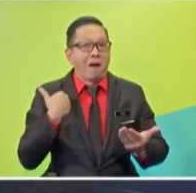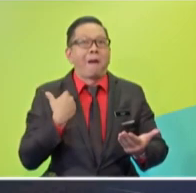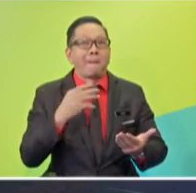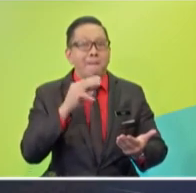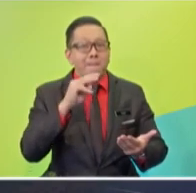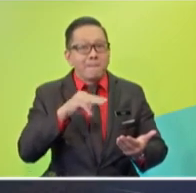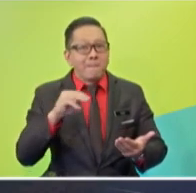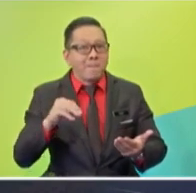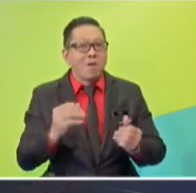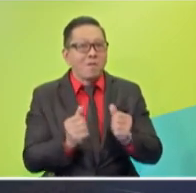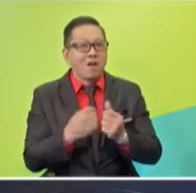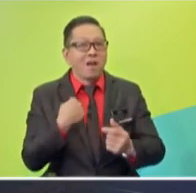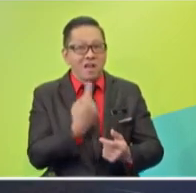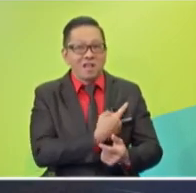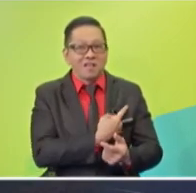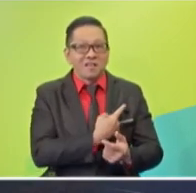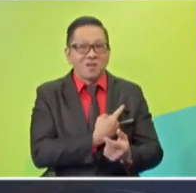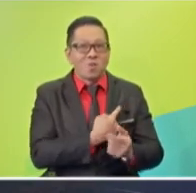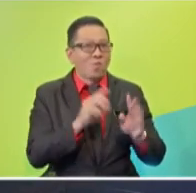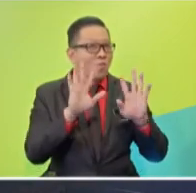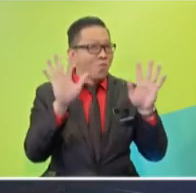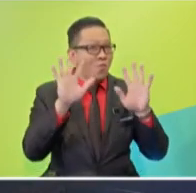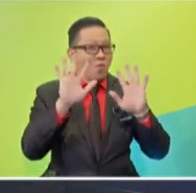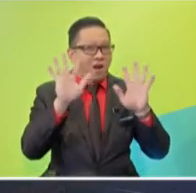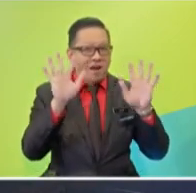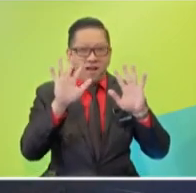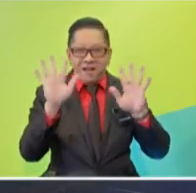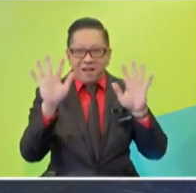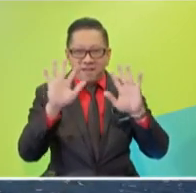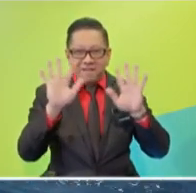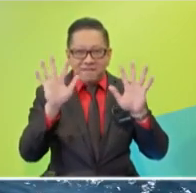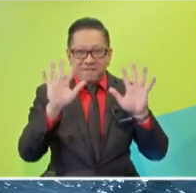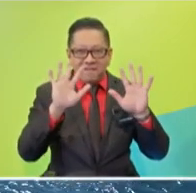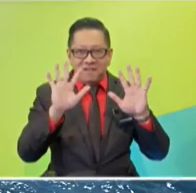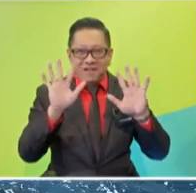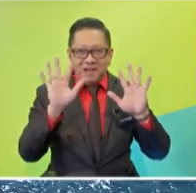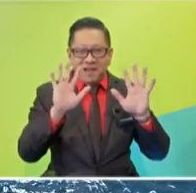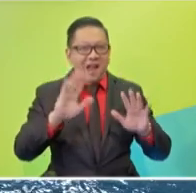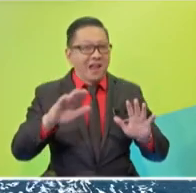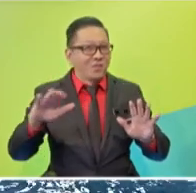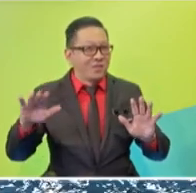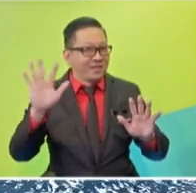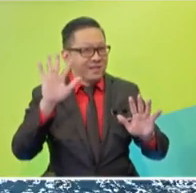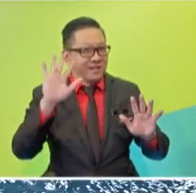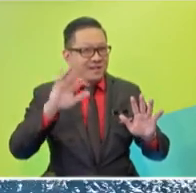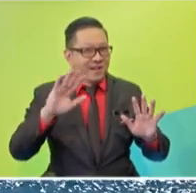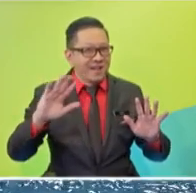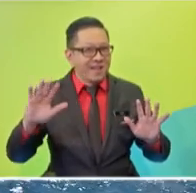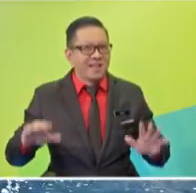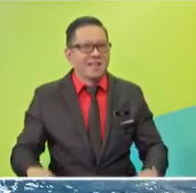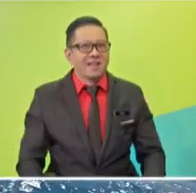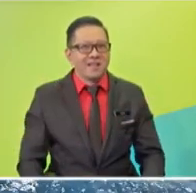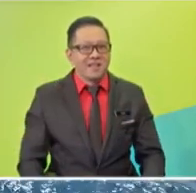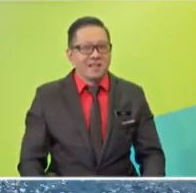them on the screen now. Hello, hi, everyone. Hello, children. Wow, everyone's looking very